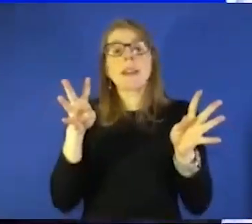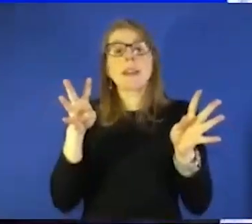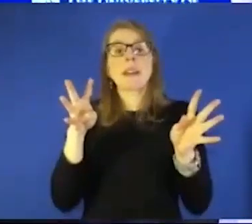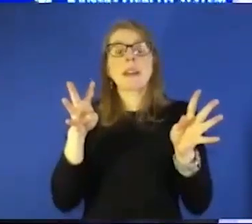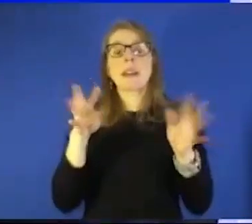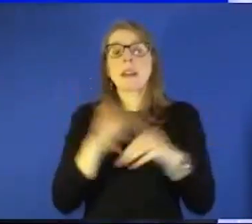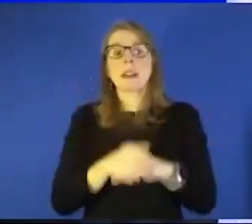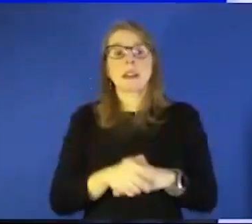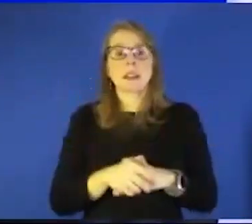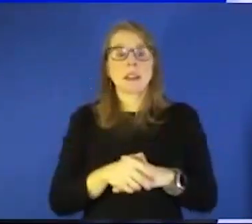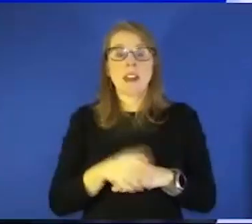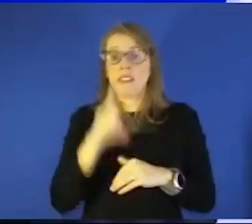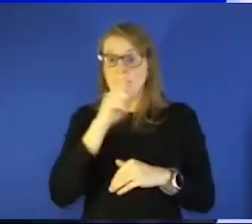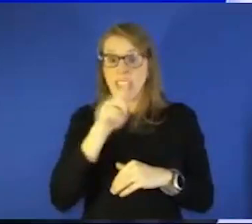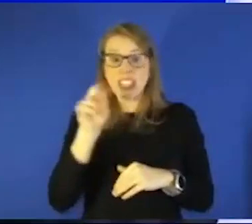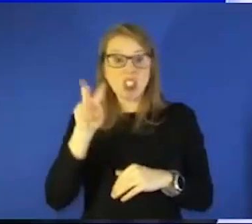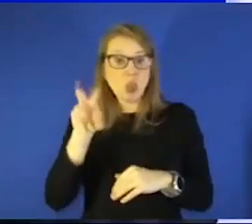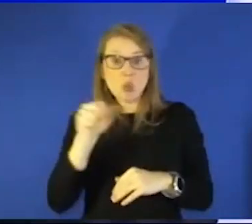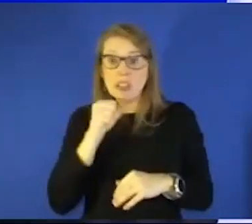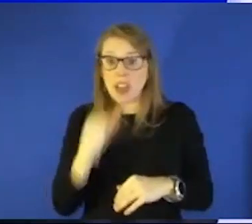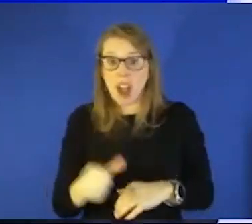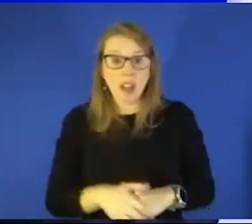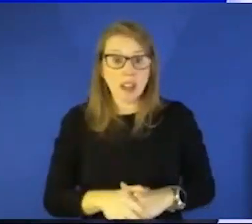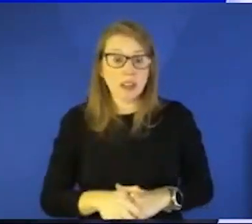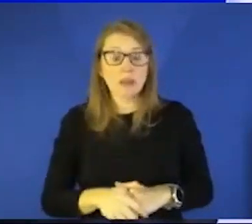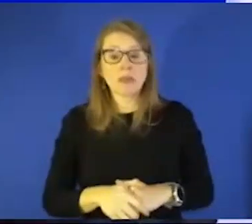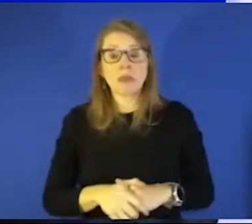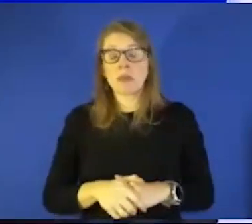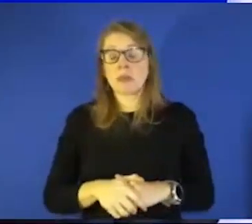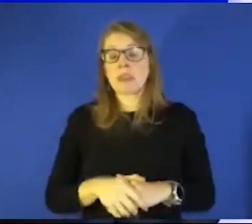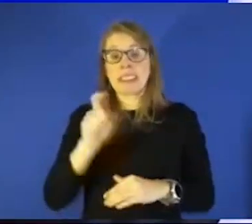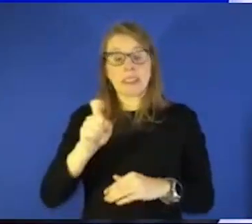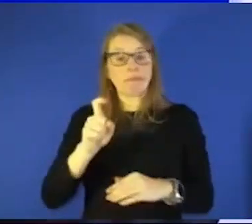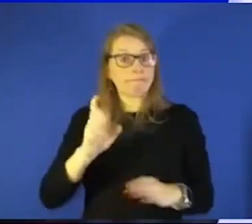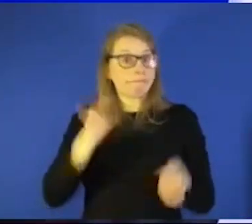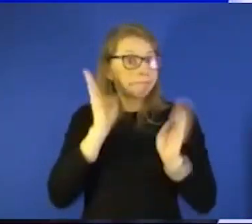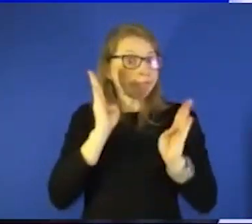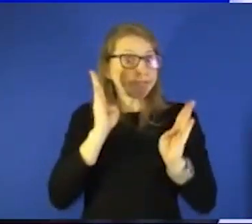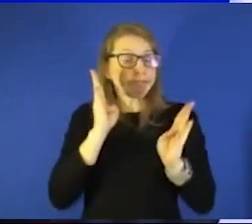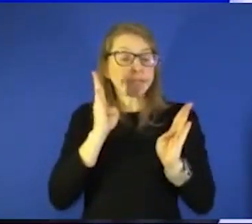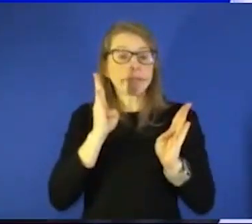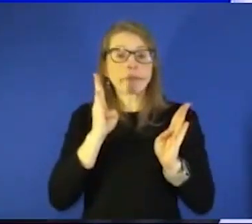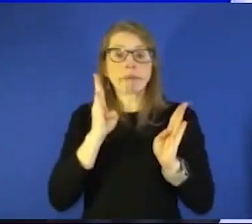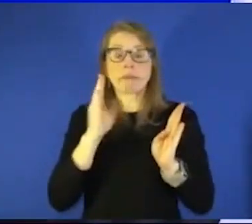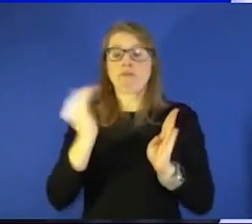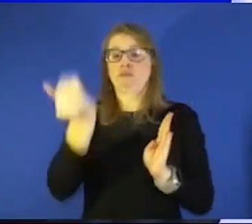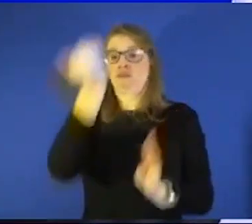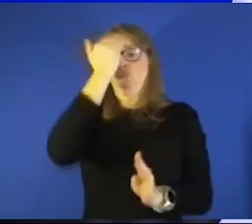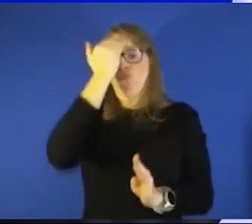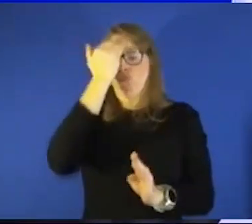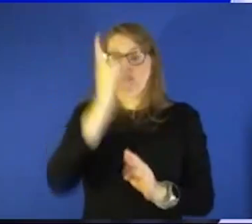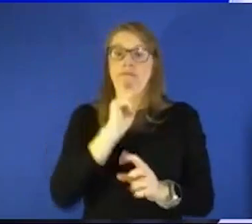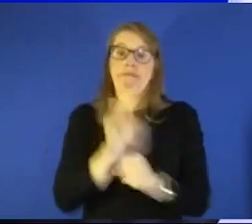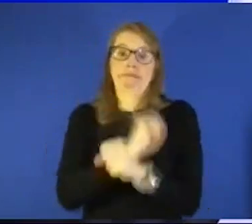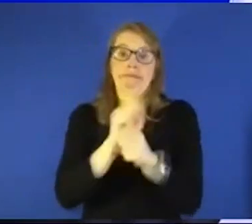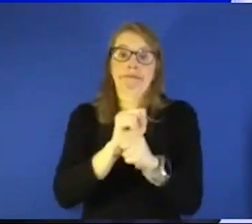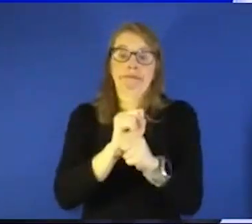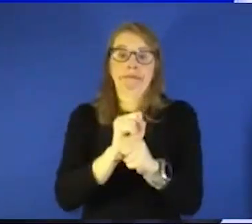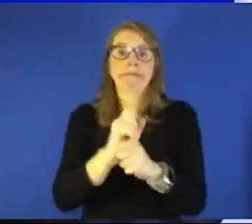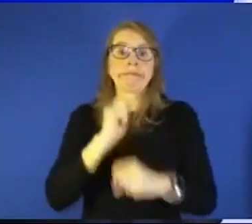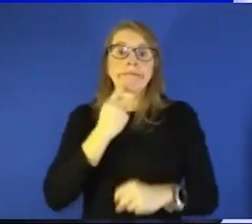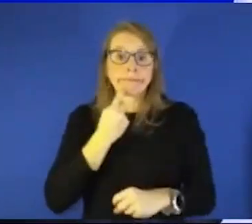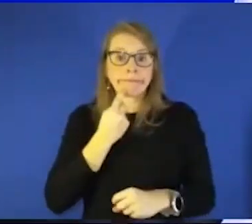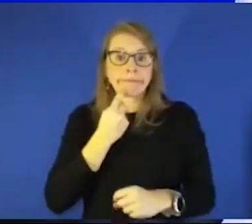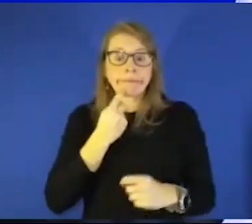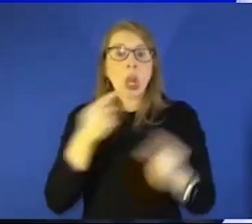not fake news. At some point, we got to wake up and see this the what it is. This is something that can really harm you,